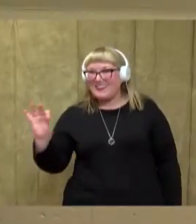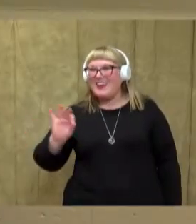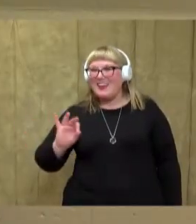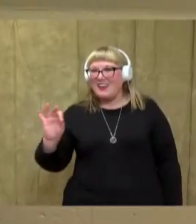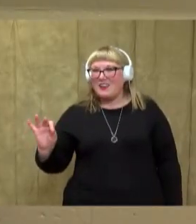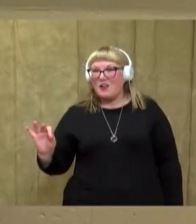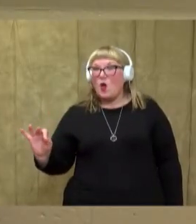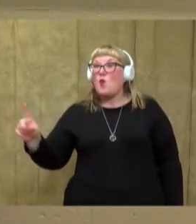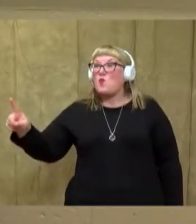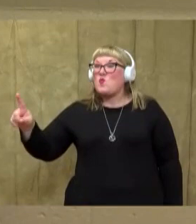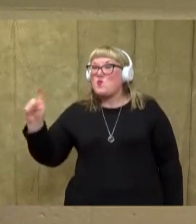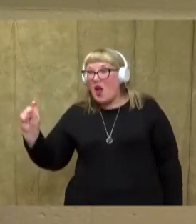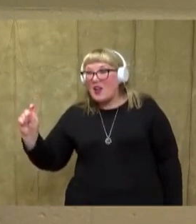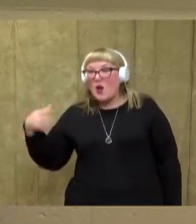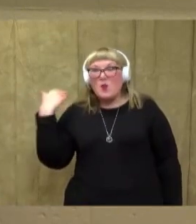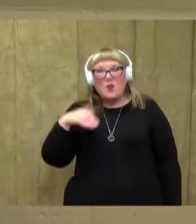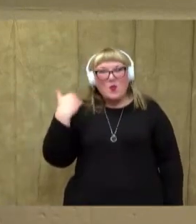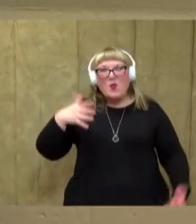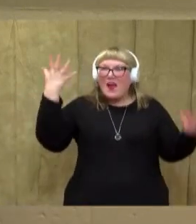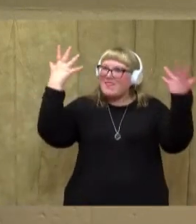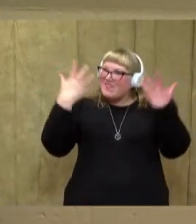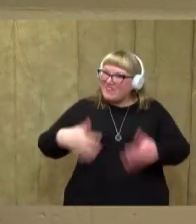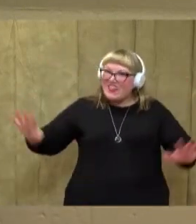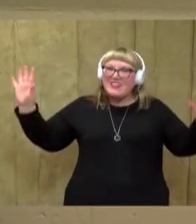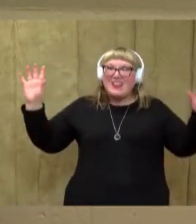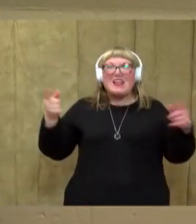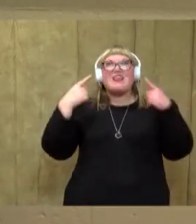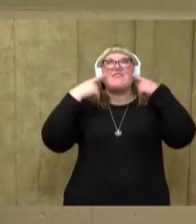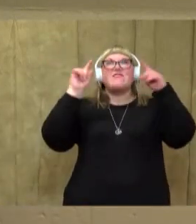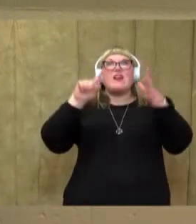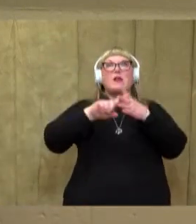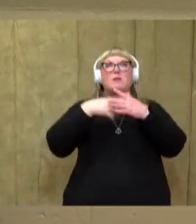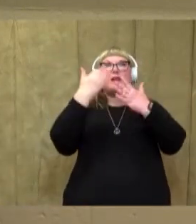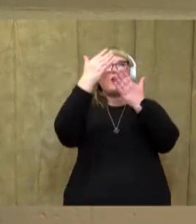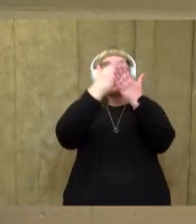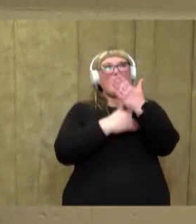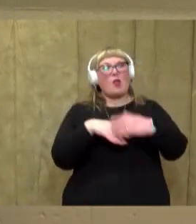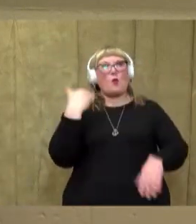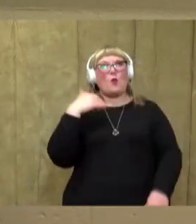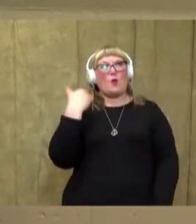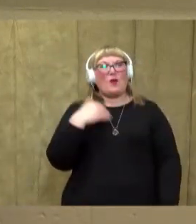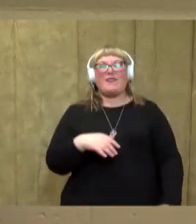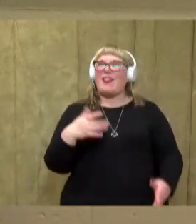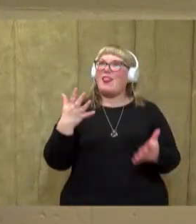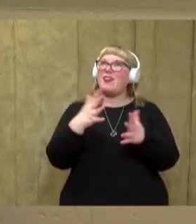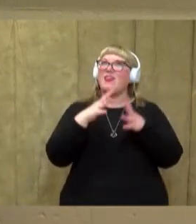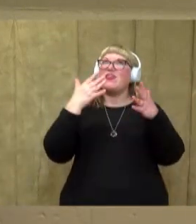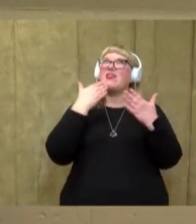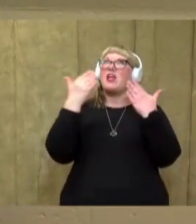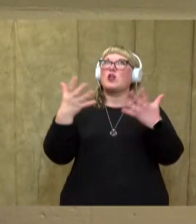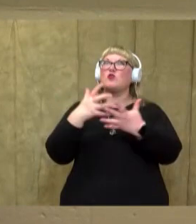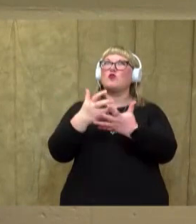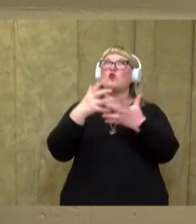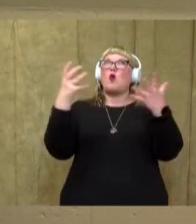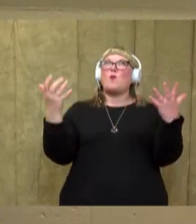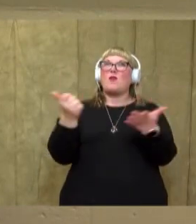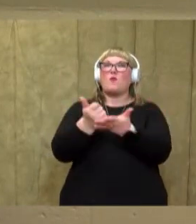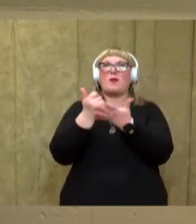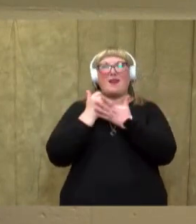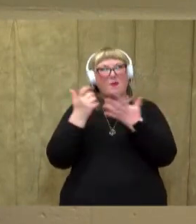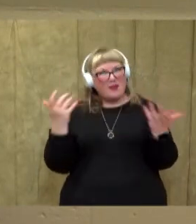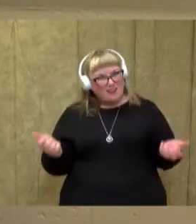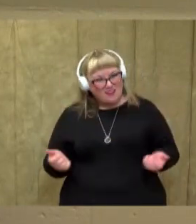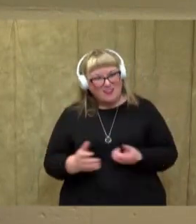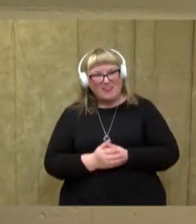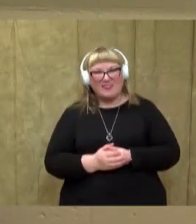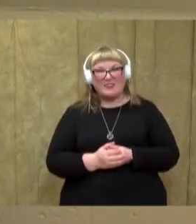99, and we are at 100. We can finally begin our lesson. Thank you so much for your help. I can't believe that happened this morning.